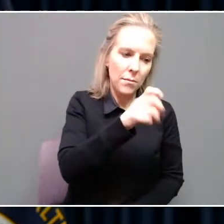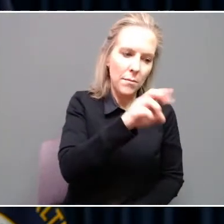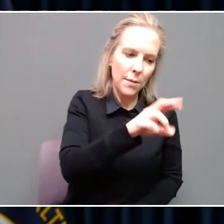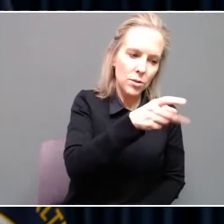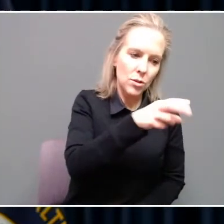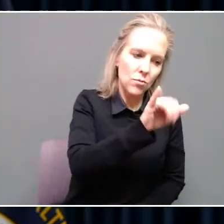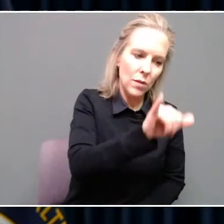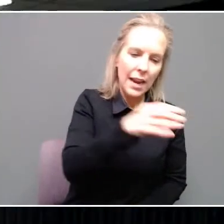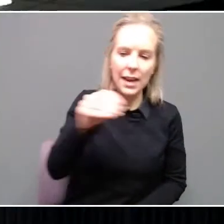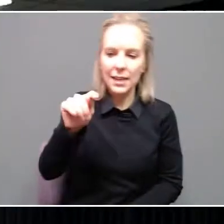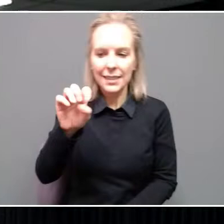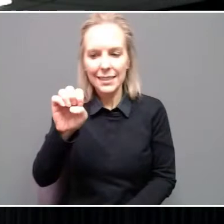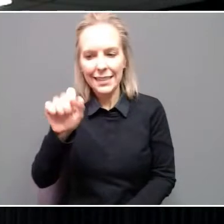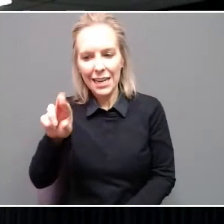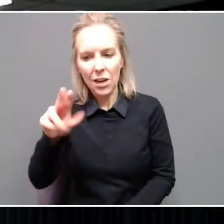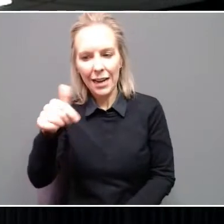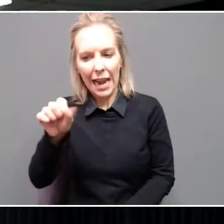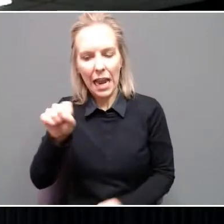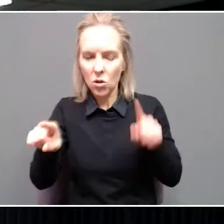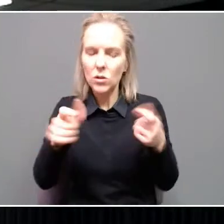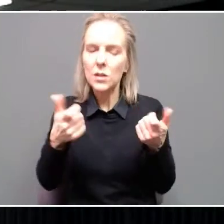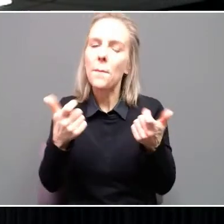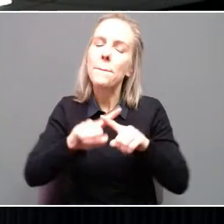Johnson, Courier-Journal.